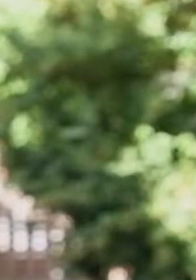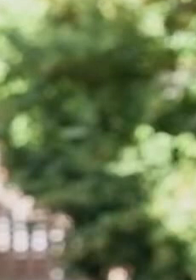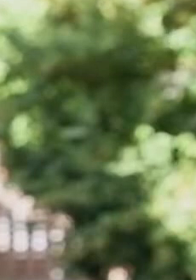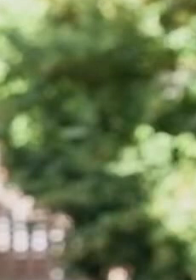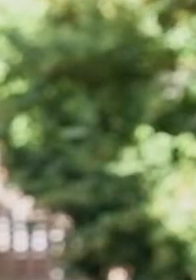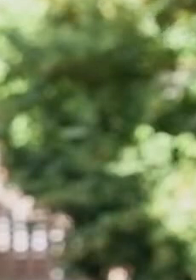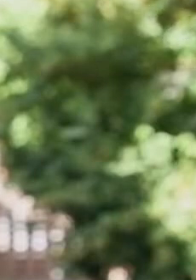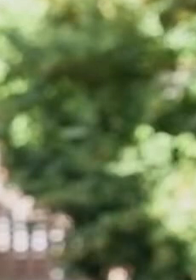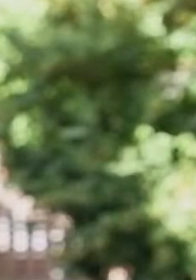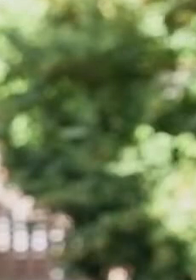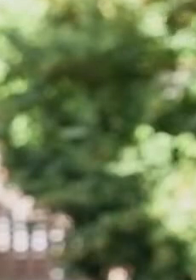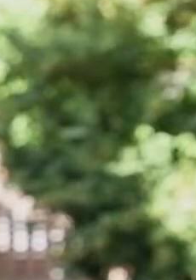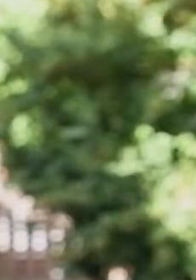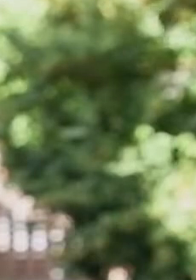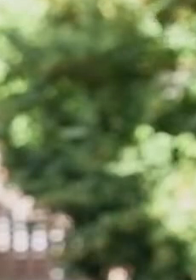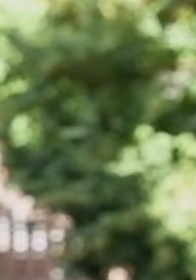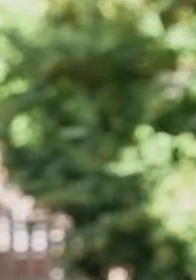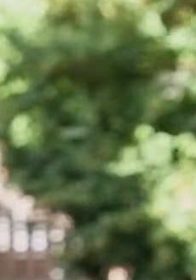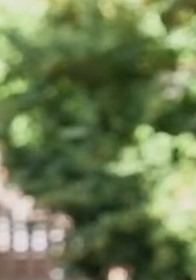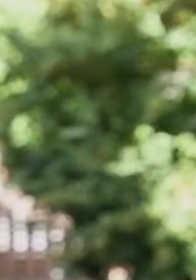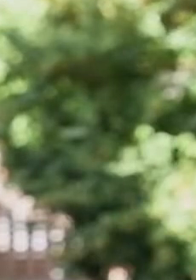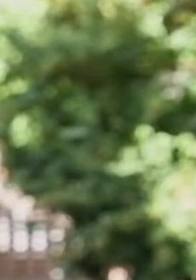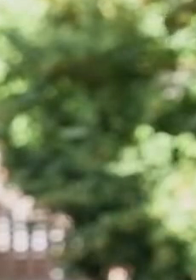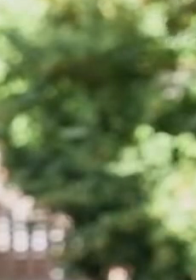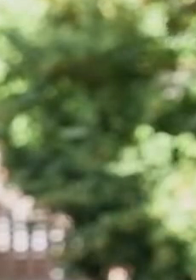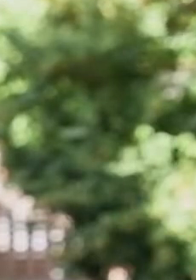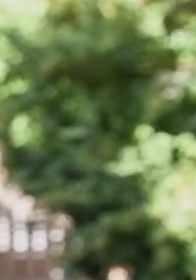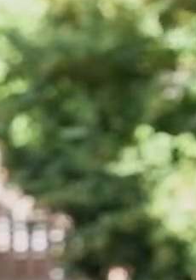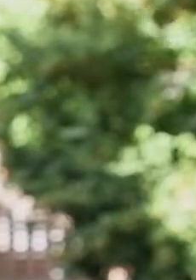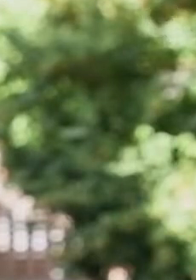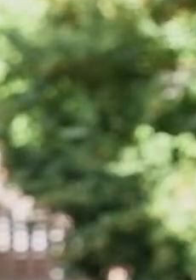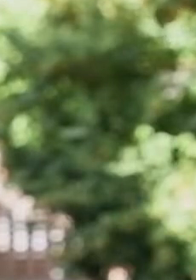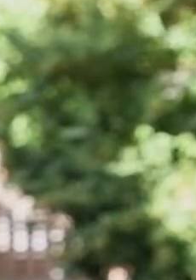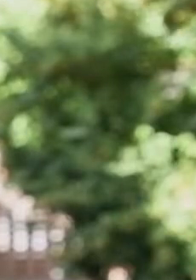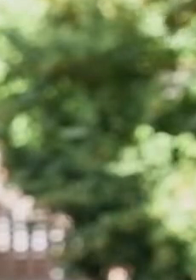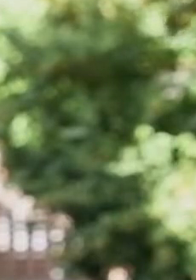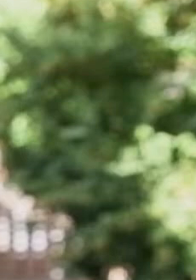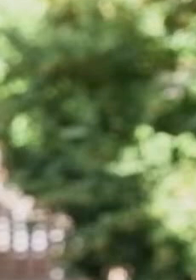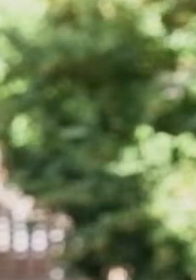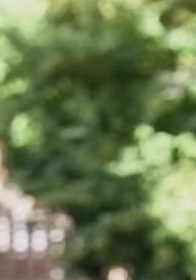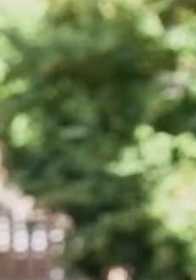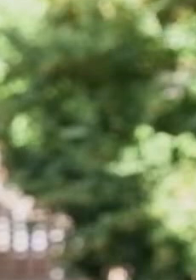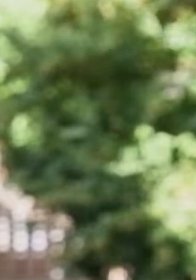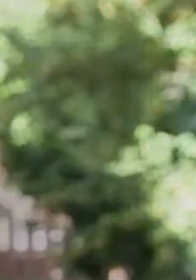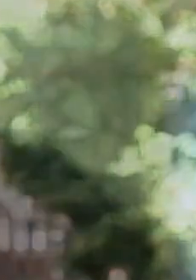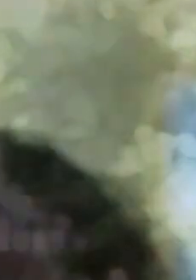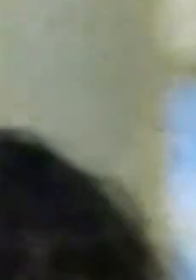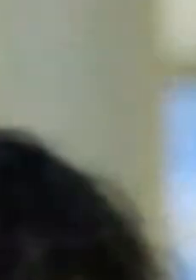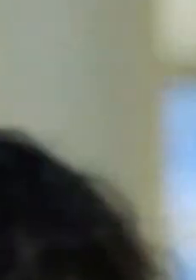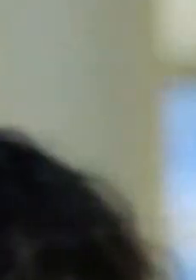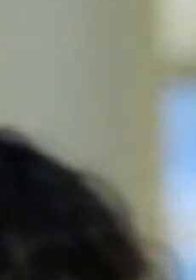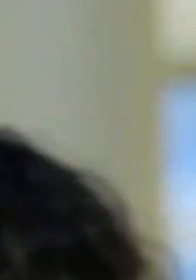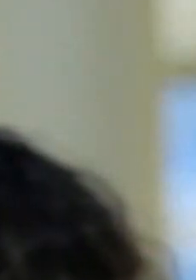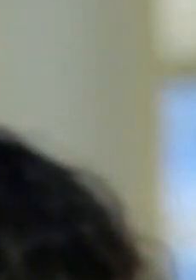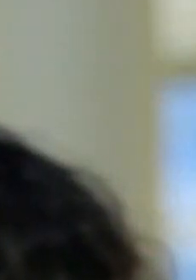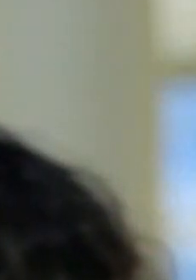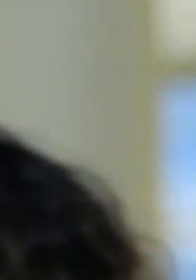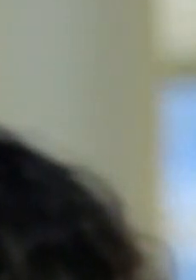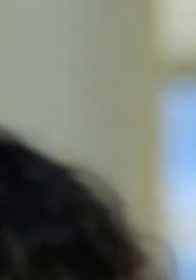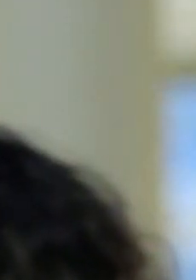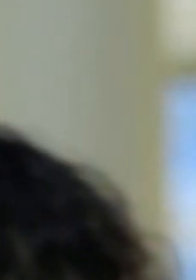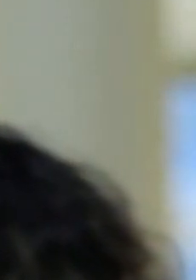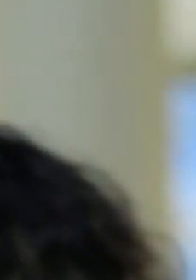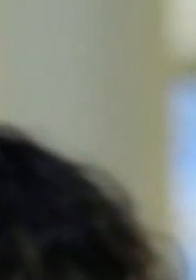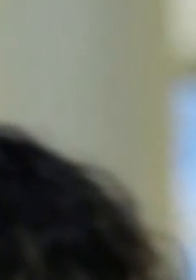change society, and we think that the Human Rights Institute positions us amazingly to do that. We have a remarkable group